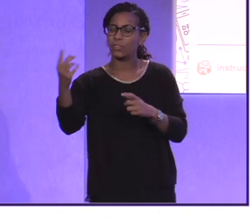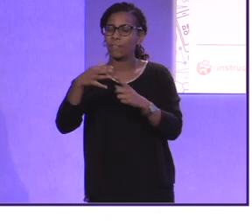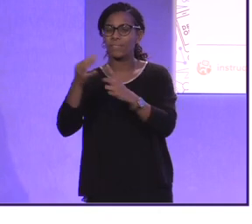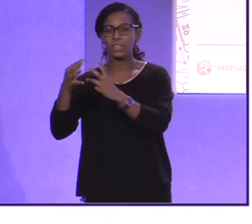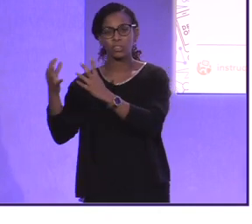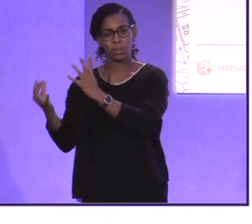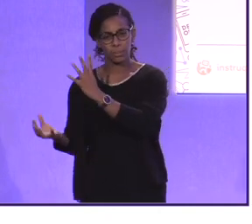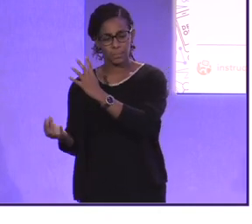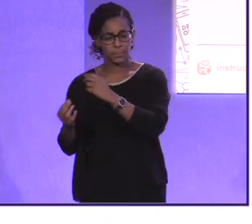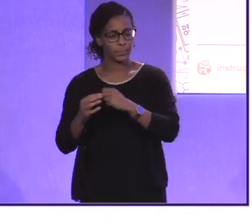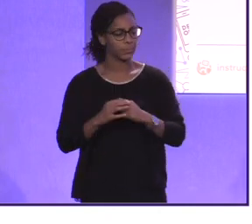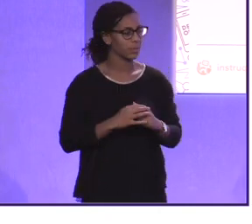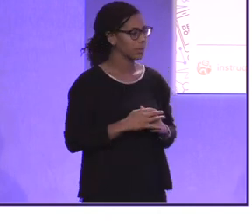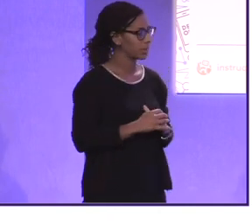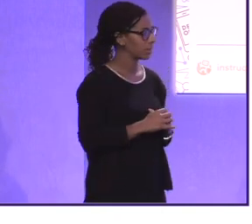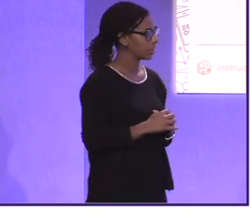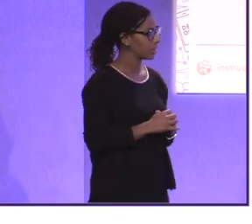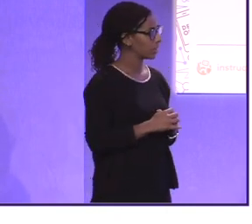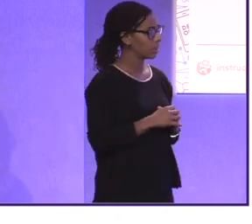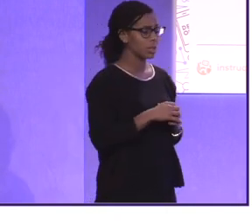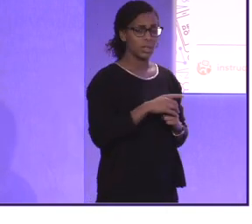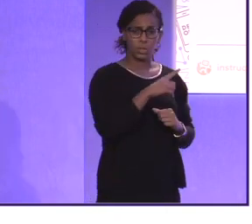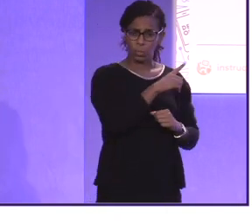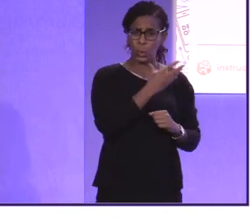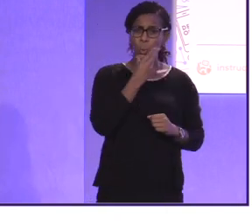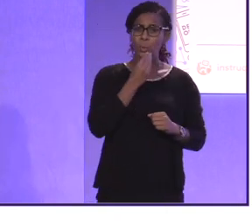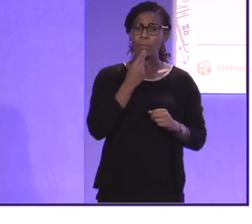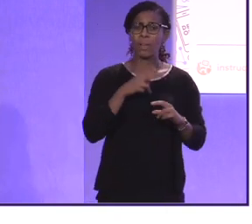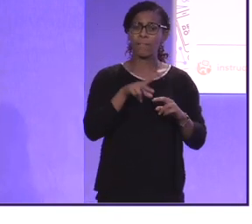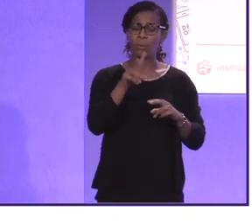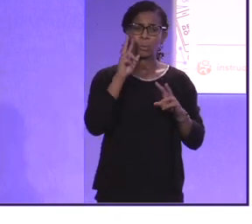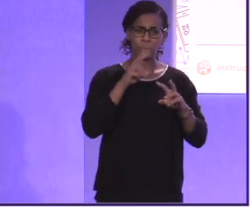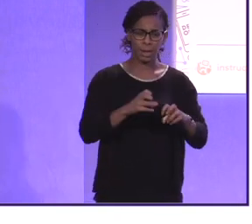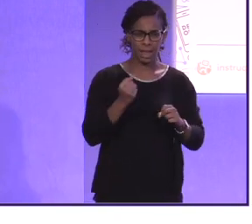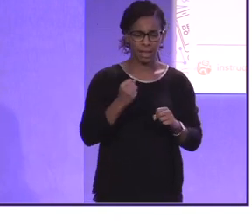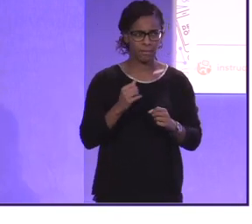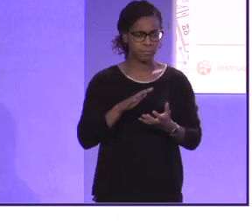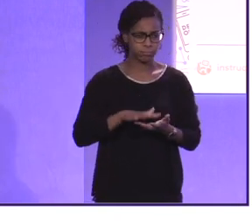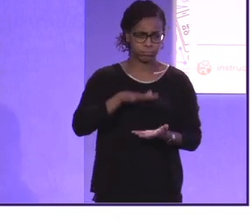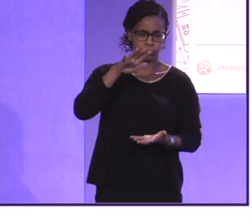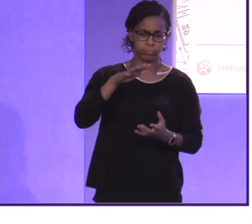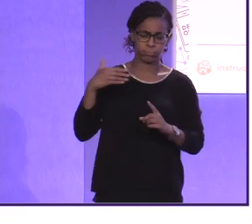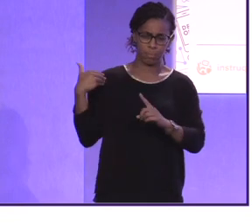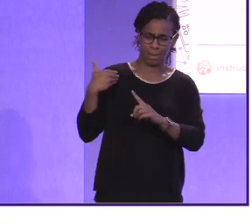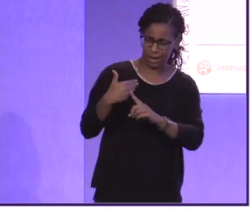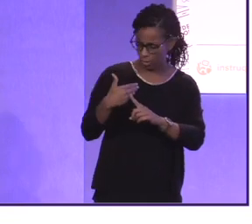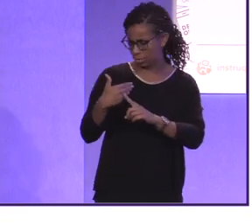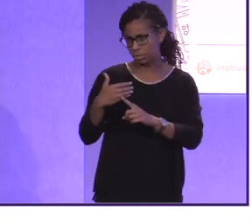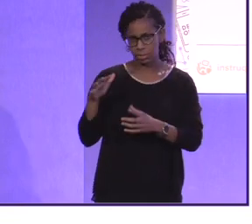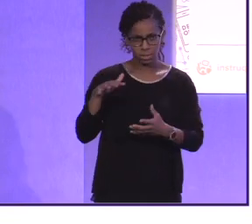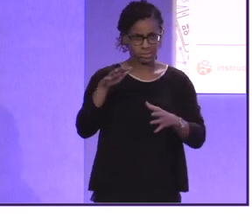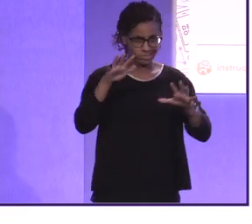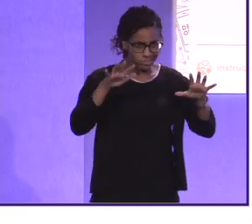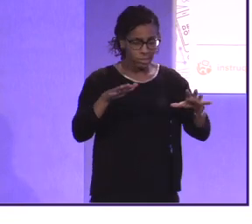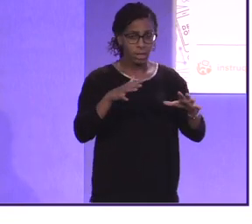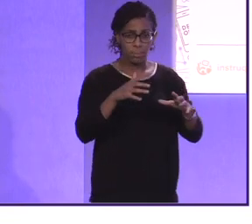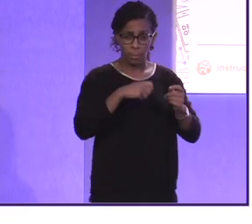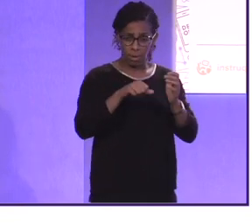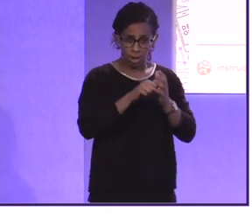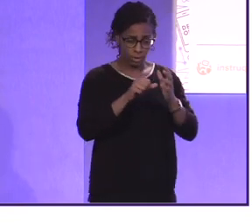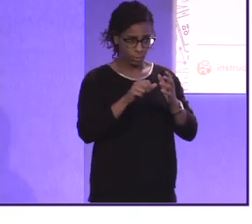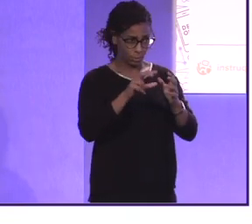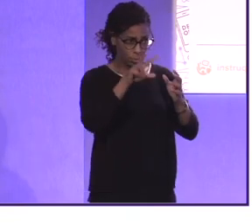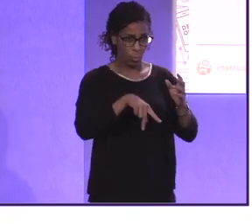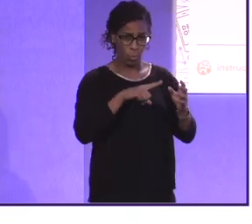powerful way of looking at a backlog. I don't know about anybody else here, but generally backlogs are really hard to make sense of because it's just a single list of